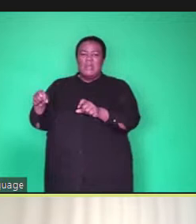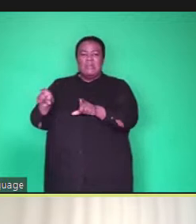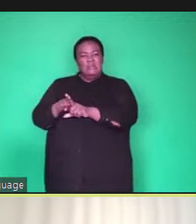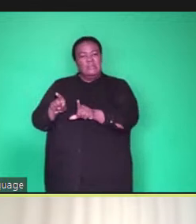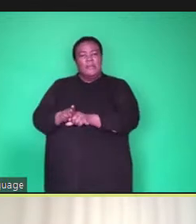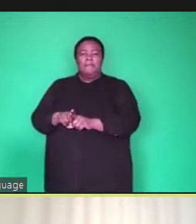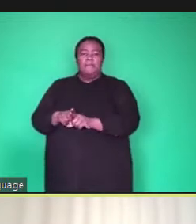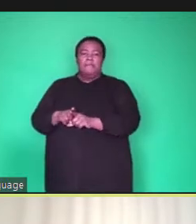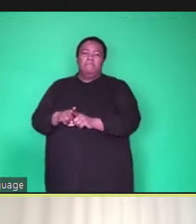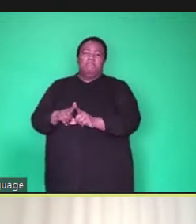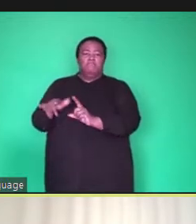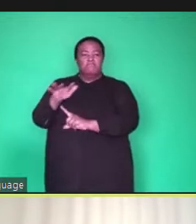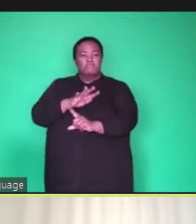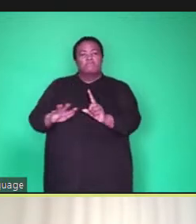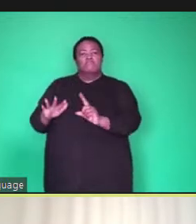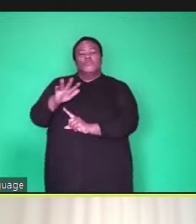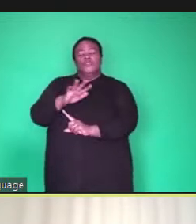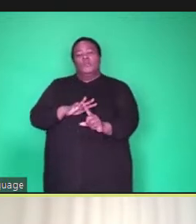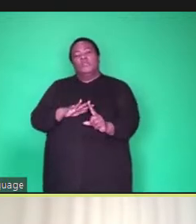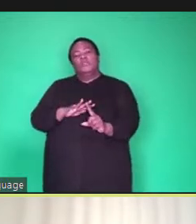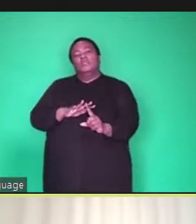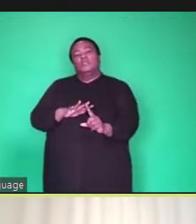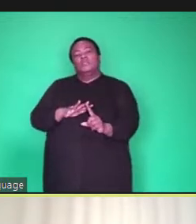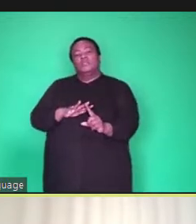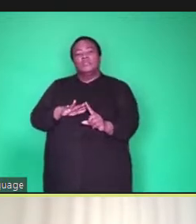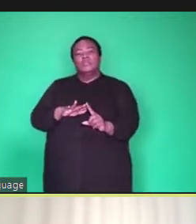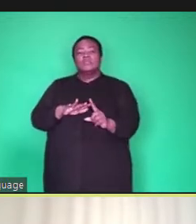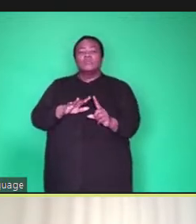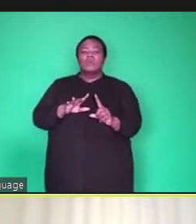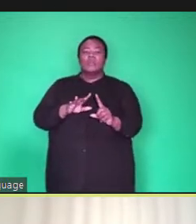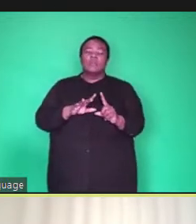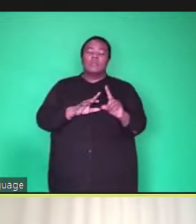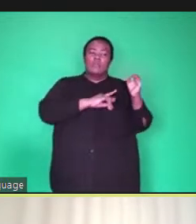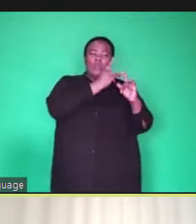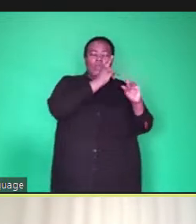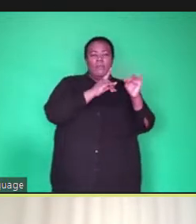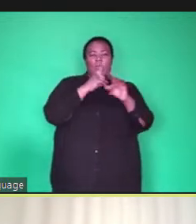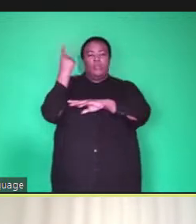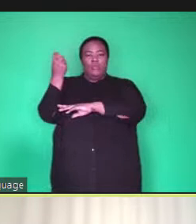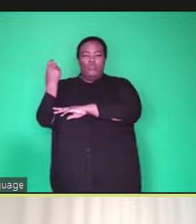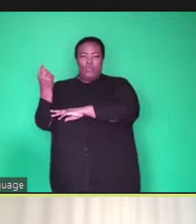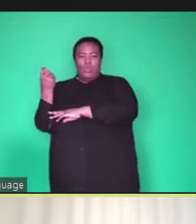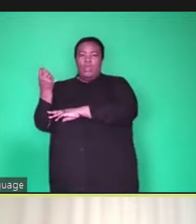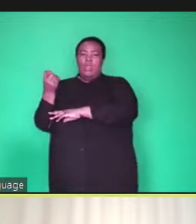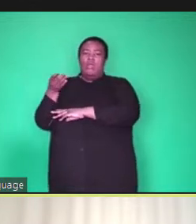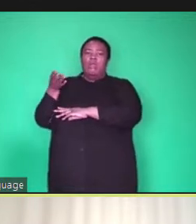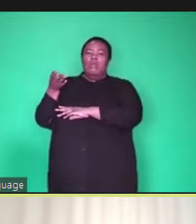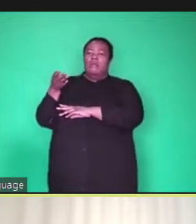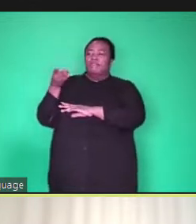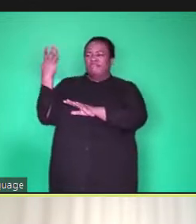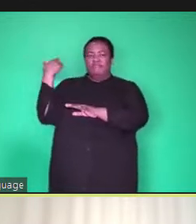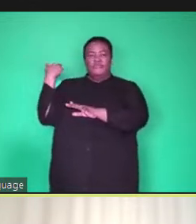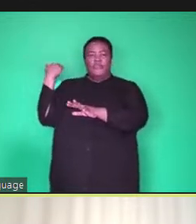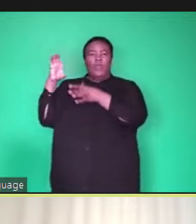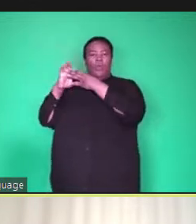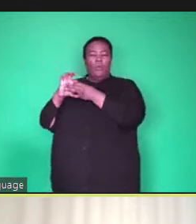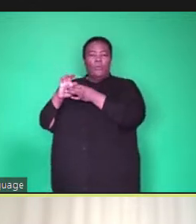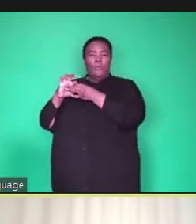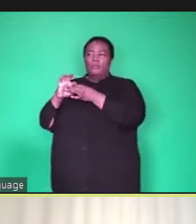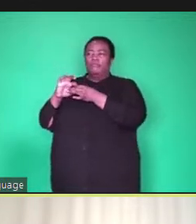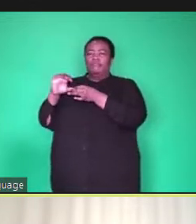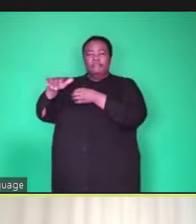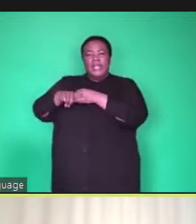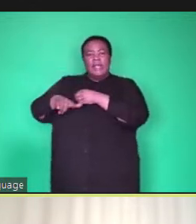can see here the sort of modal direction is urban to urban, rural, former homeland to former homeland, farms, the previous